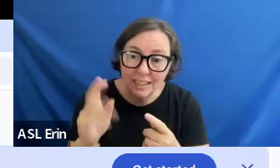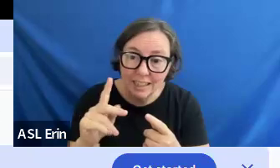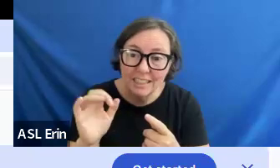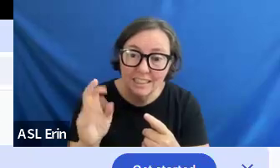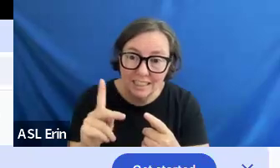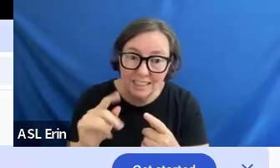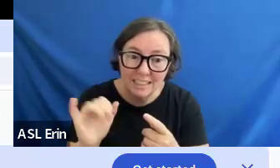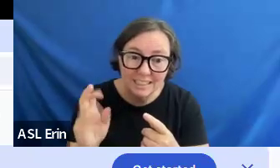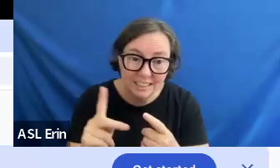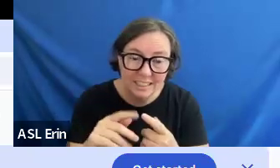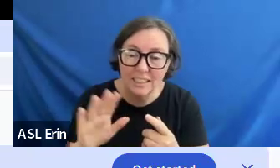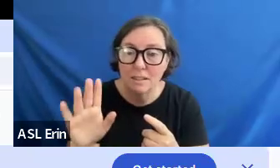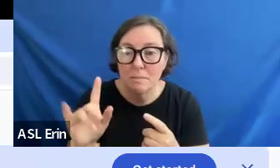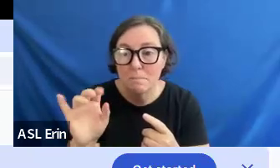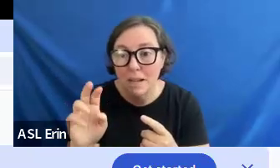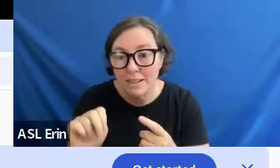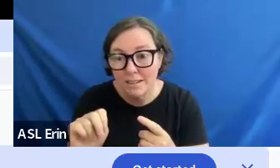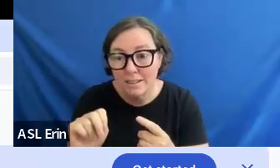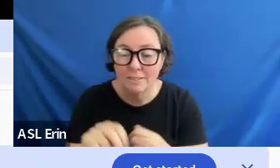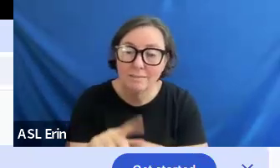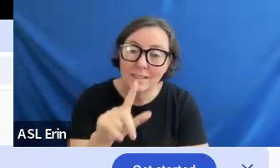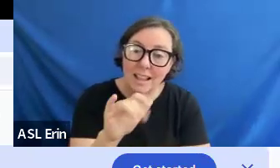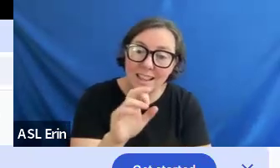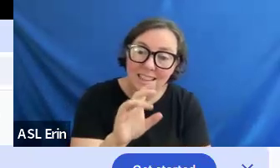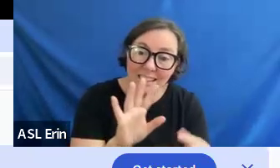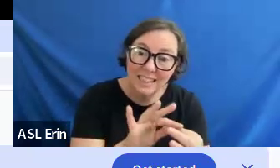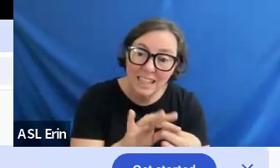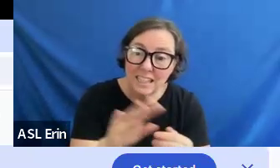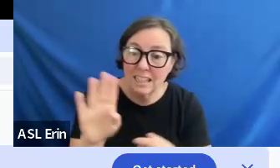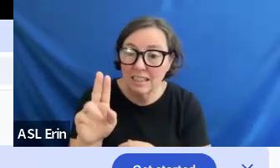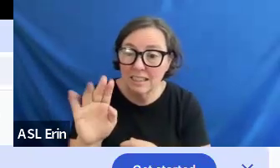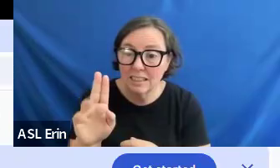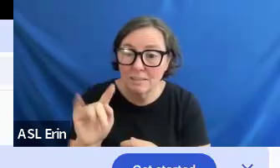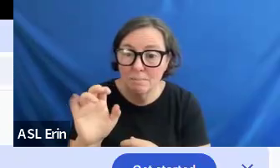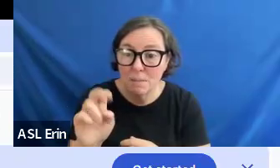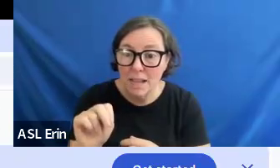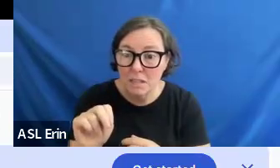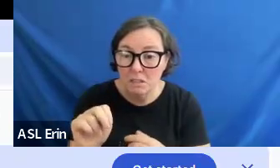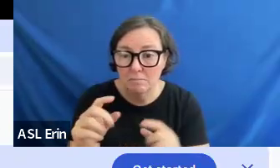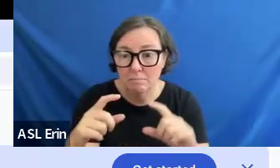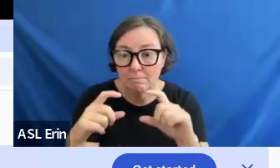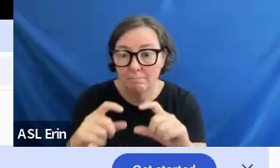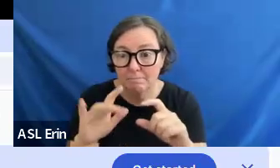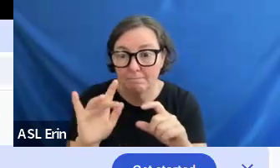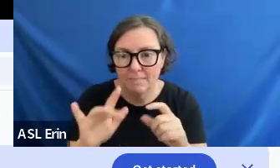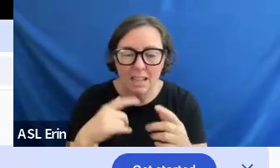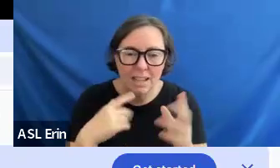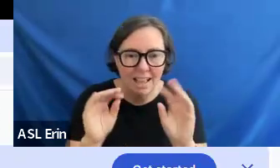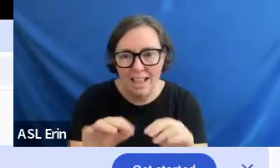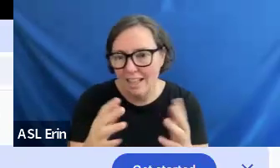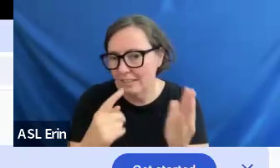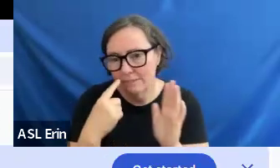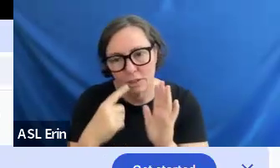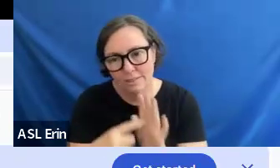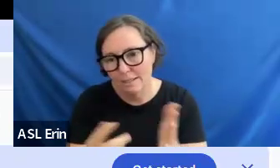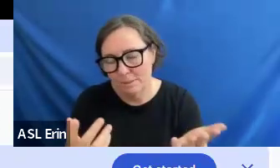link. Link, button. Linked button. Now, this is I added this as just